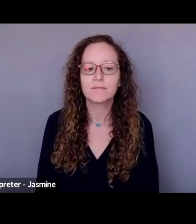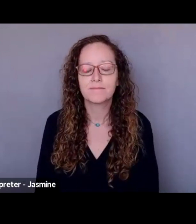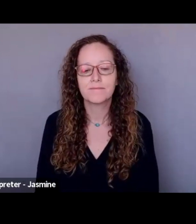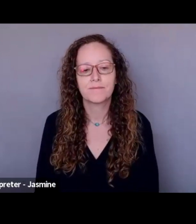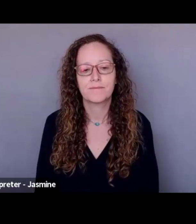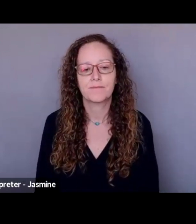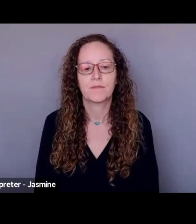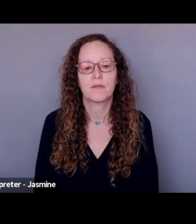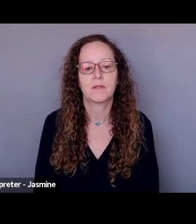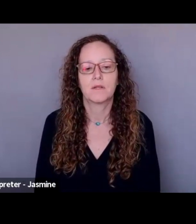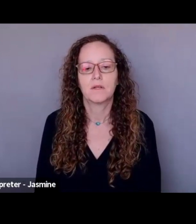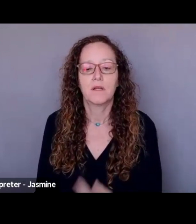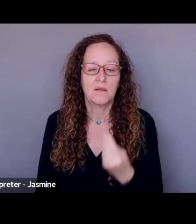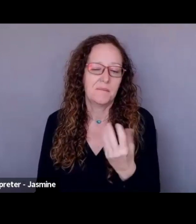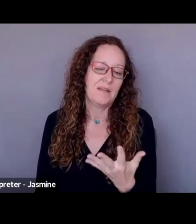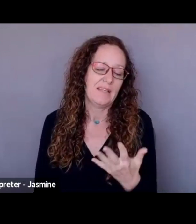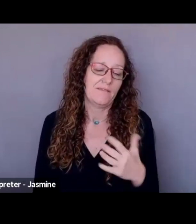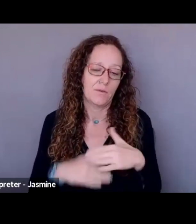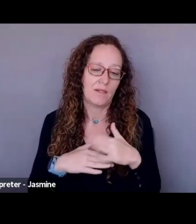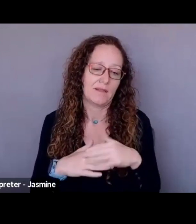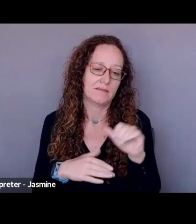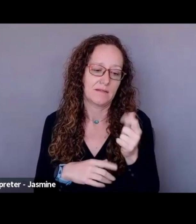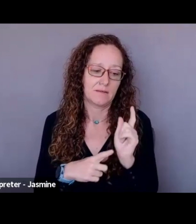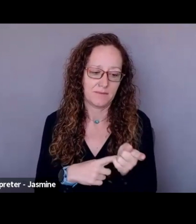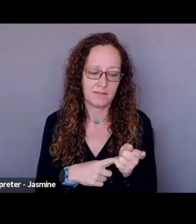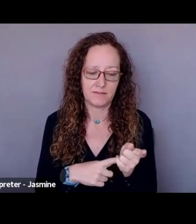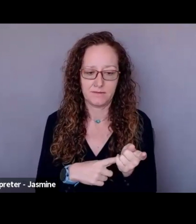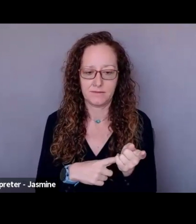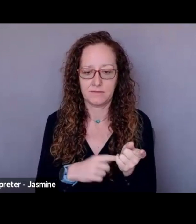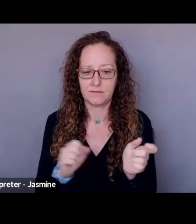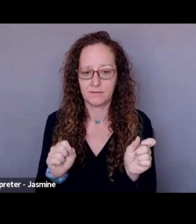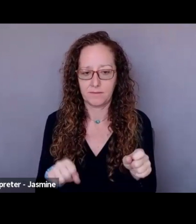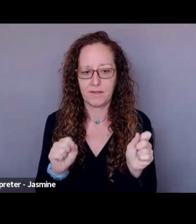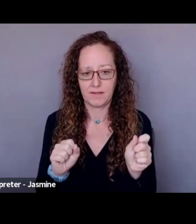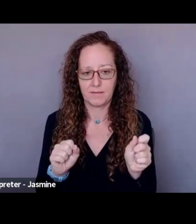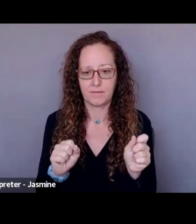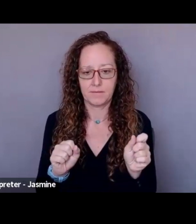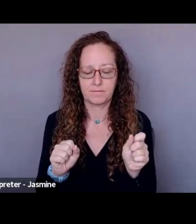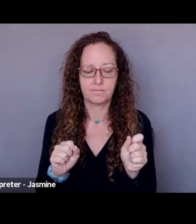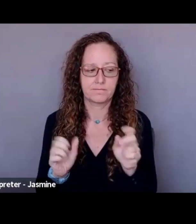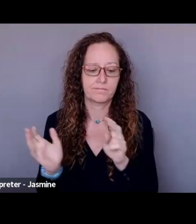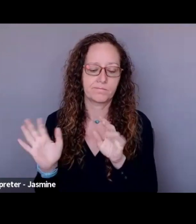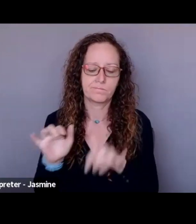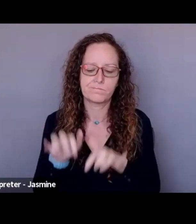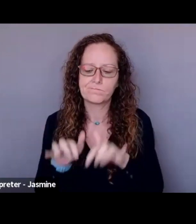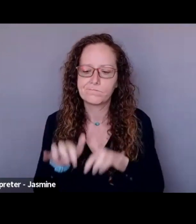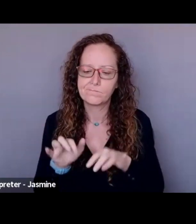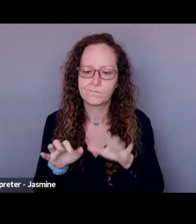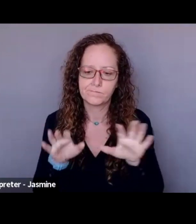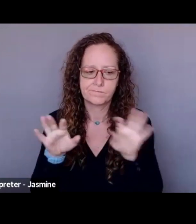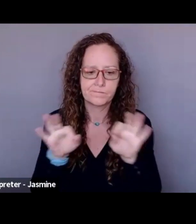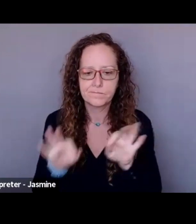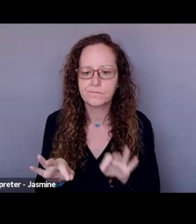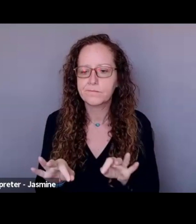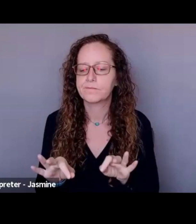I will give you guys at least 10 minutes to be able to select what you want to focus